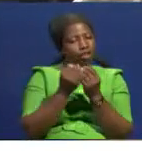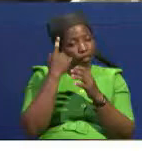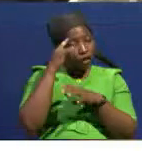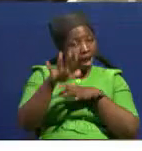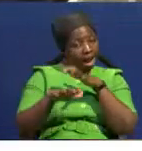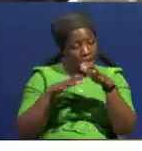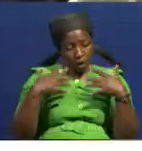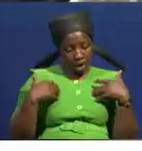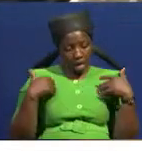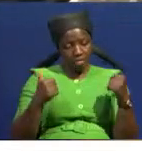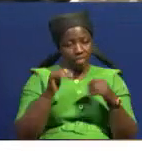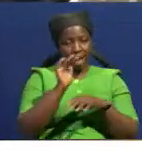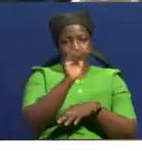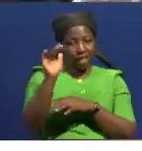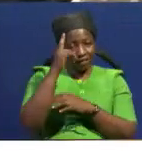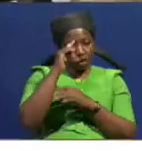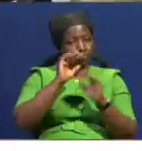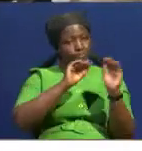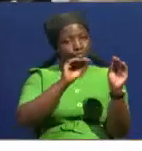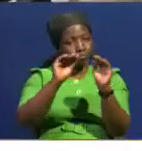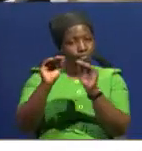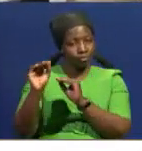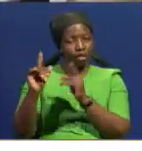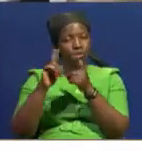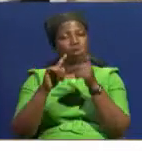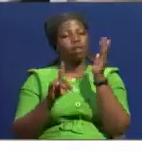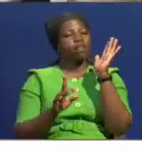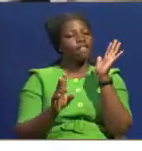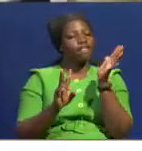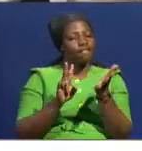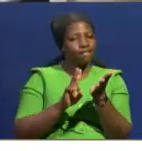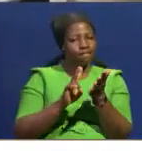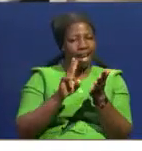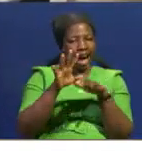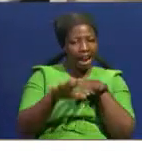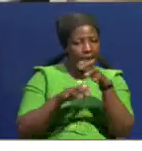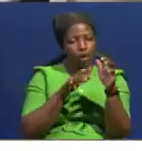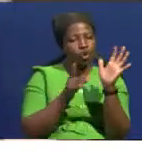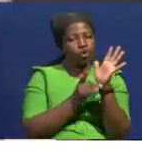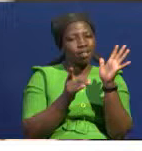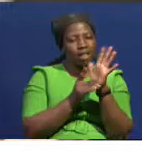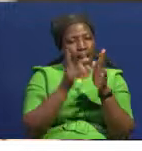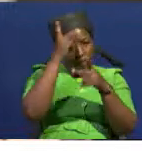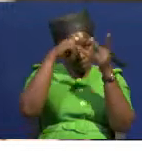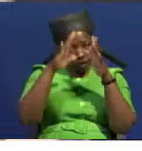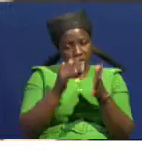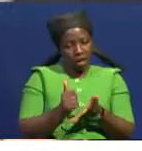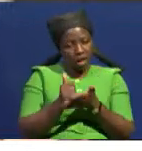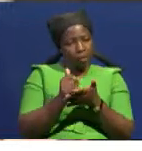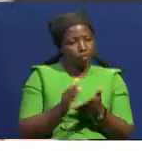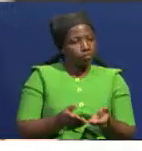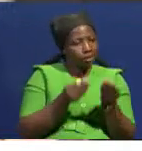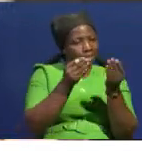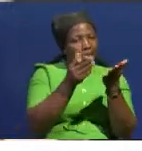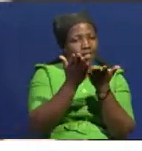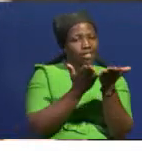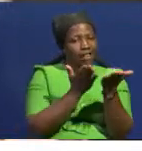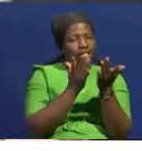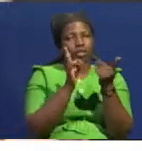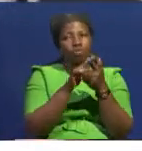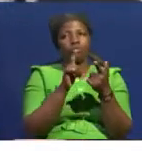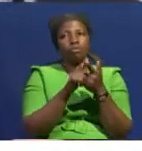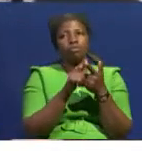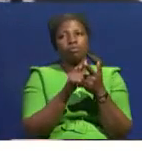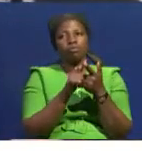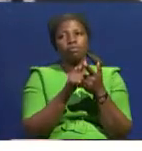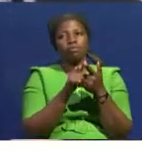Health is calling for capacity building among veterinary professionals to help address extension services challenges among small-scale